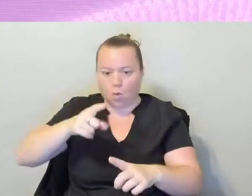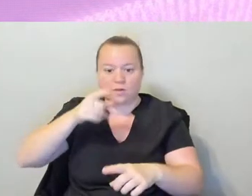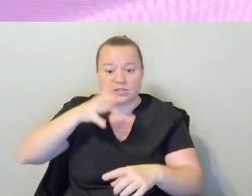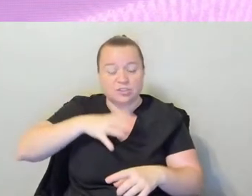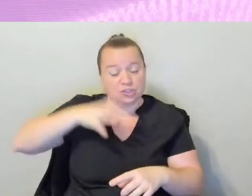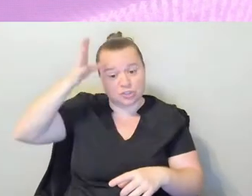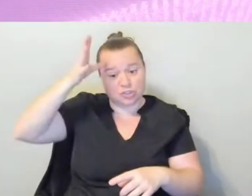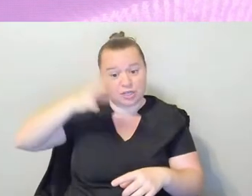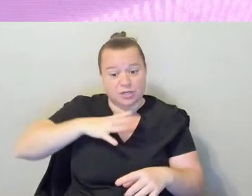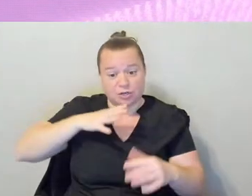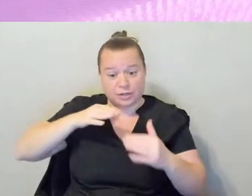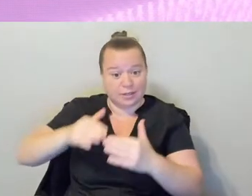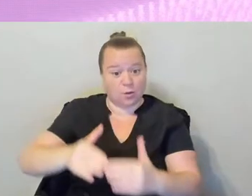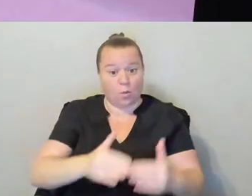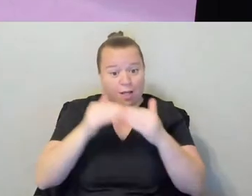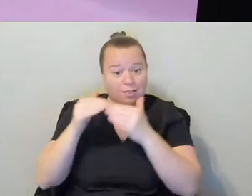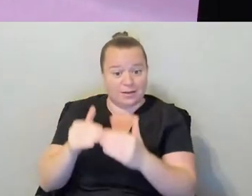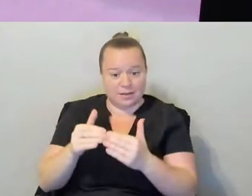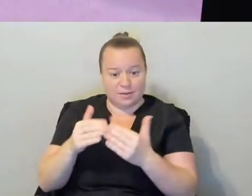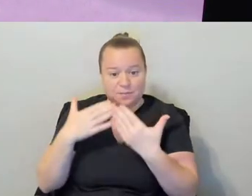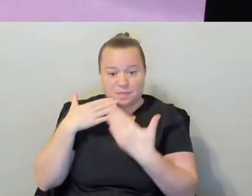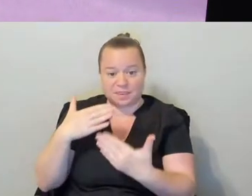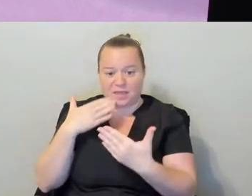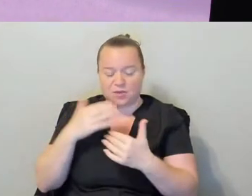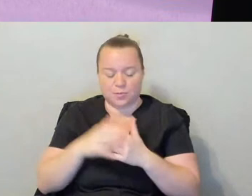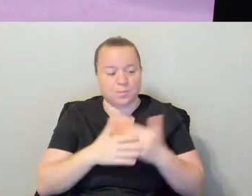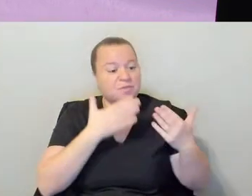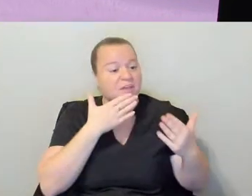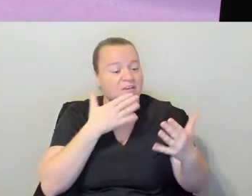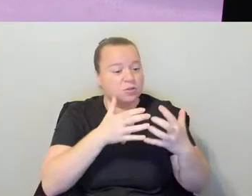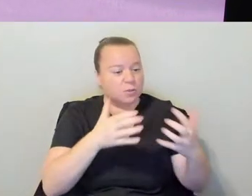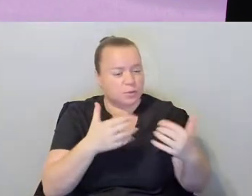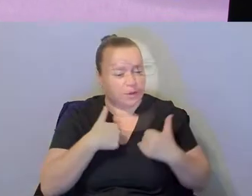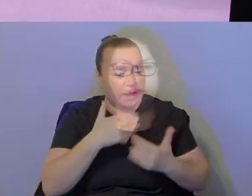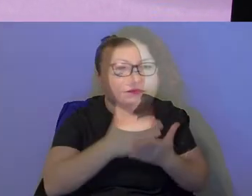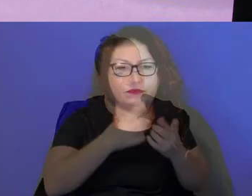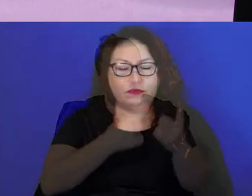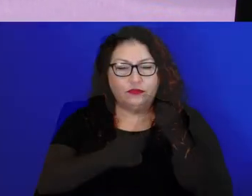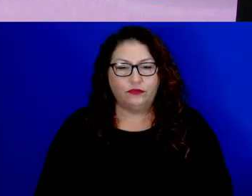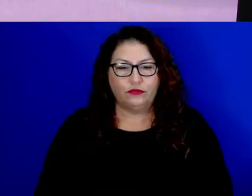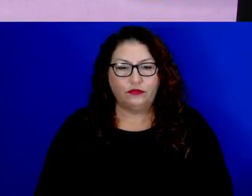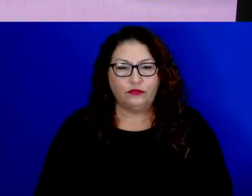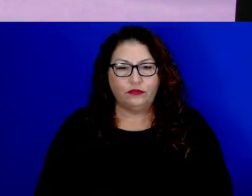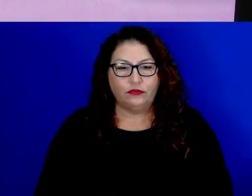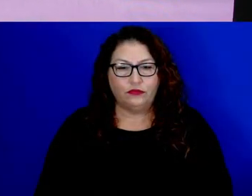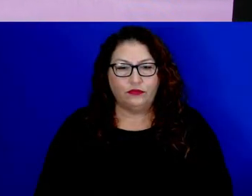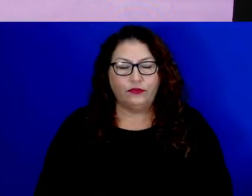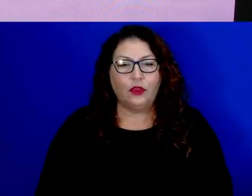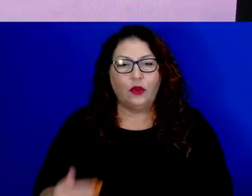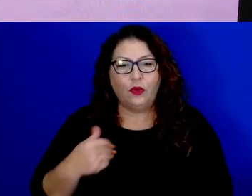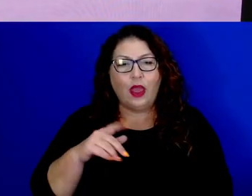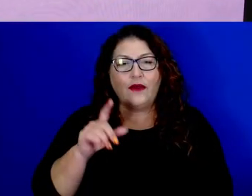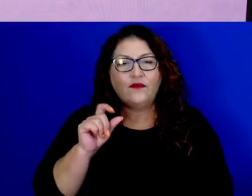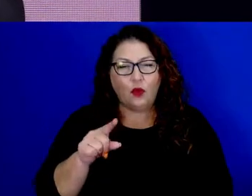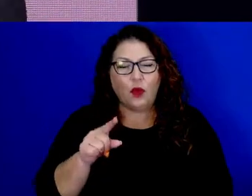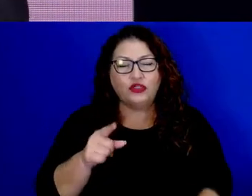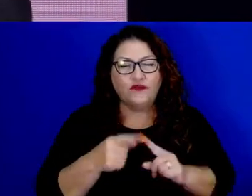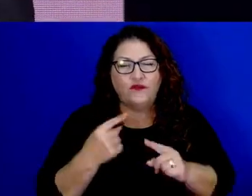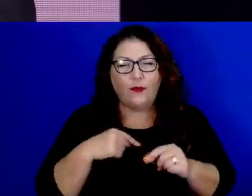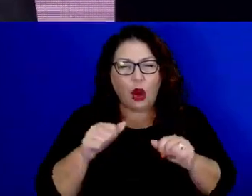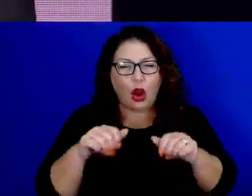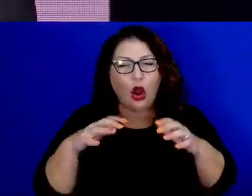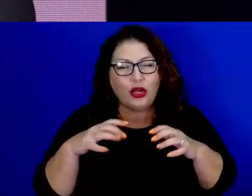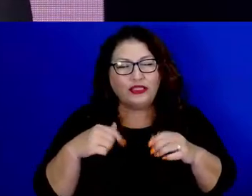you. Thank you so much. Now, we do have some questions coming in from our audience, and I'll start putting them to our panelists. I'll